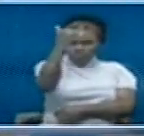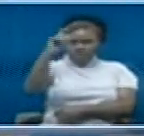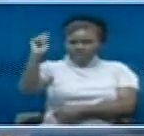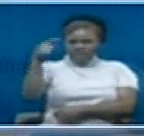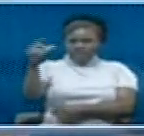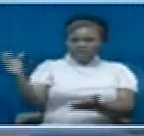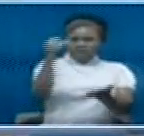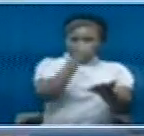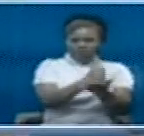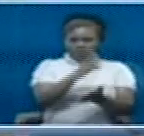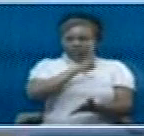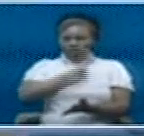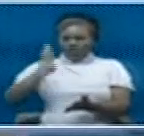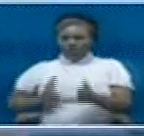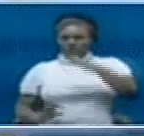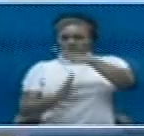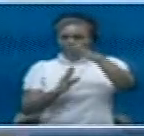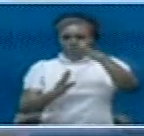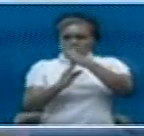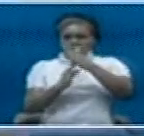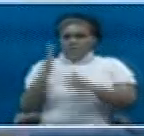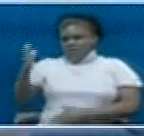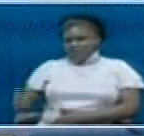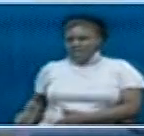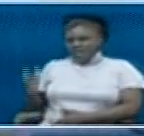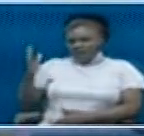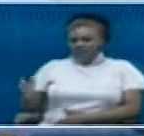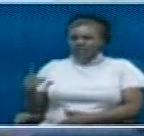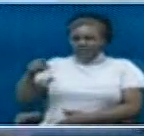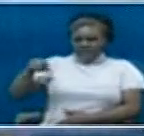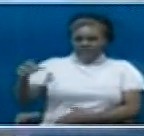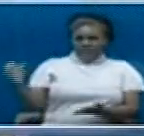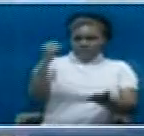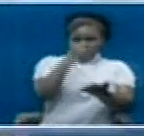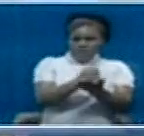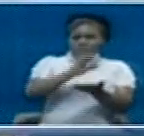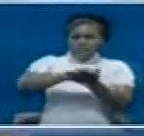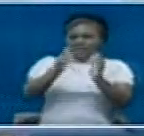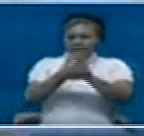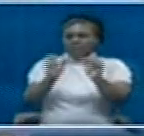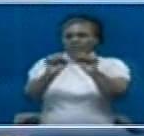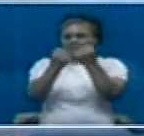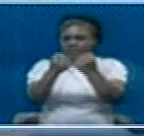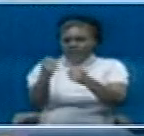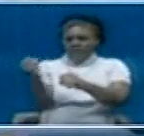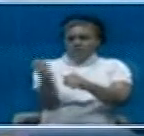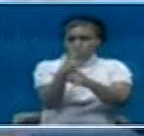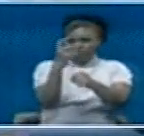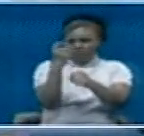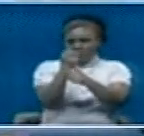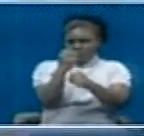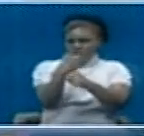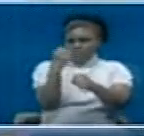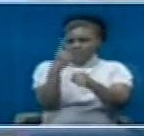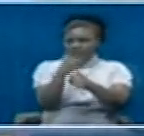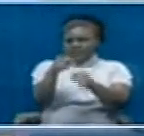has been appointed to head the board of directors of Rift Valley Railways. Naikuni, whose appointment becomes effective in November, will spearhead the